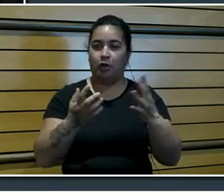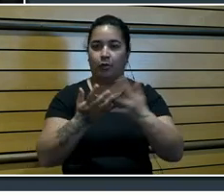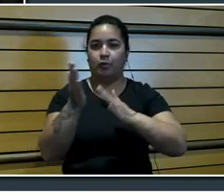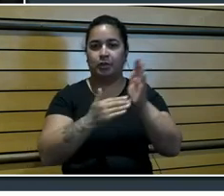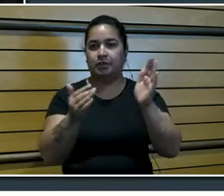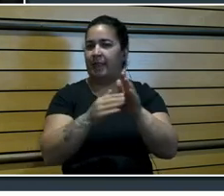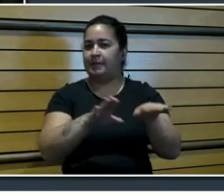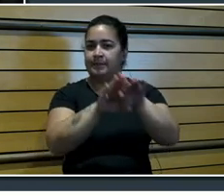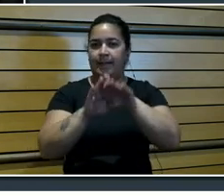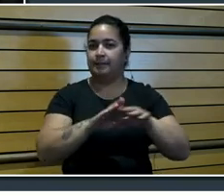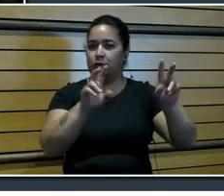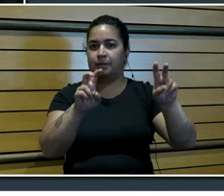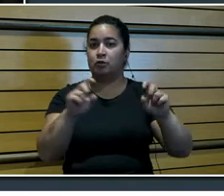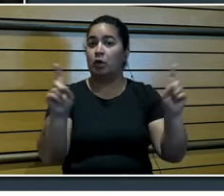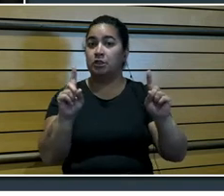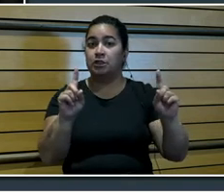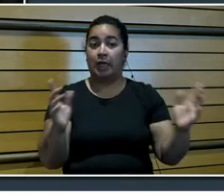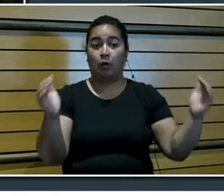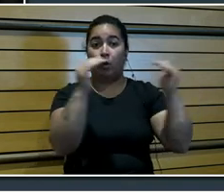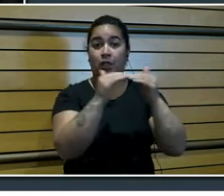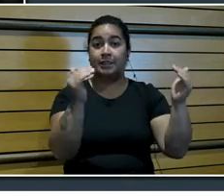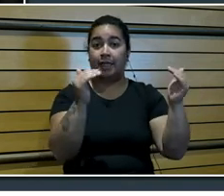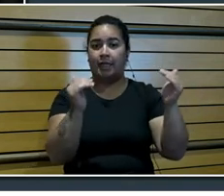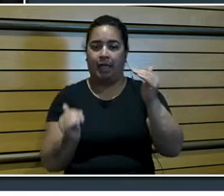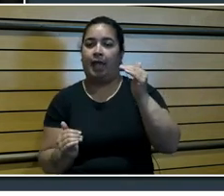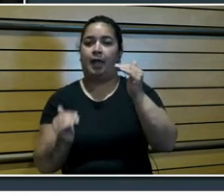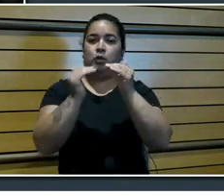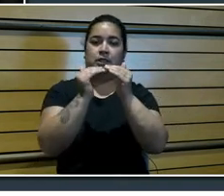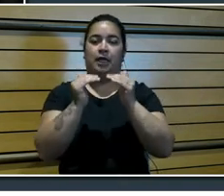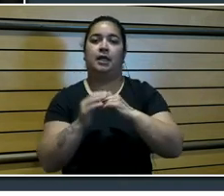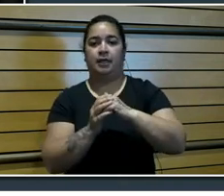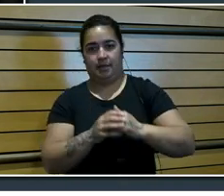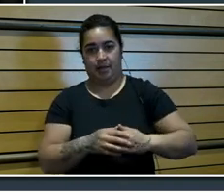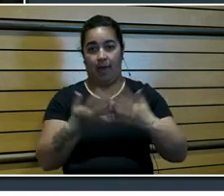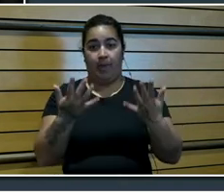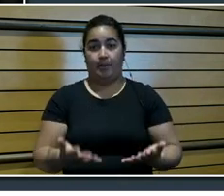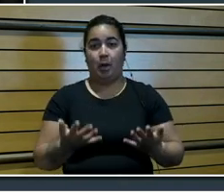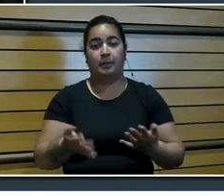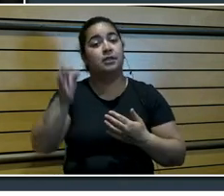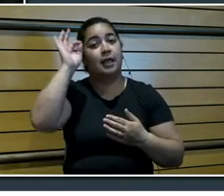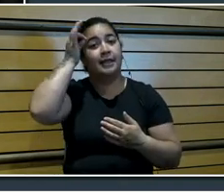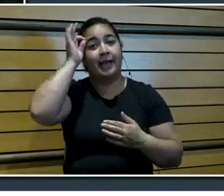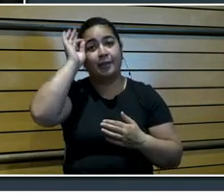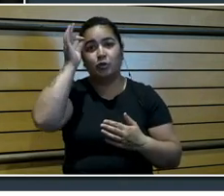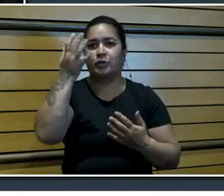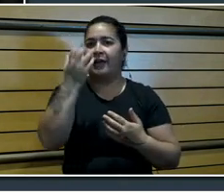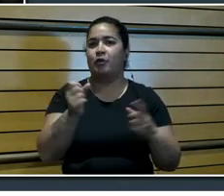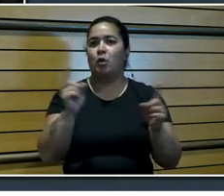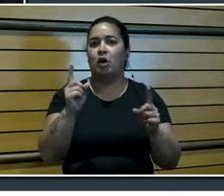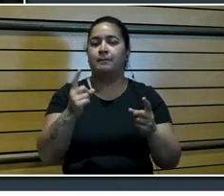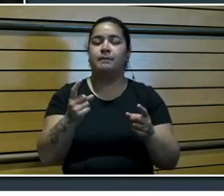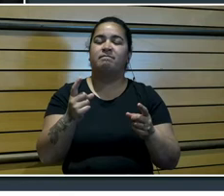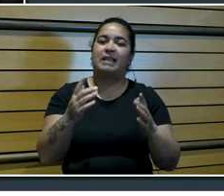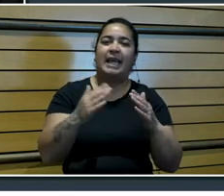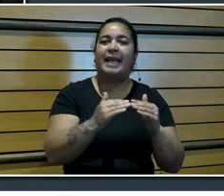the debate between equality and equity. Currently, local councils operate an equal-based approach to representation